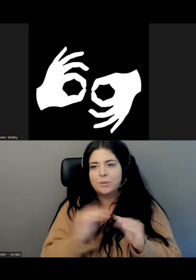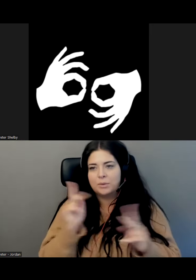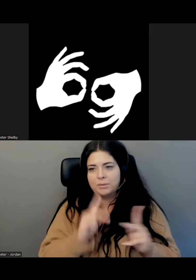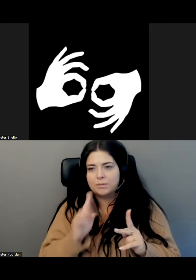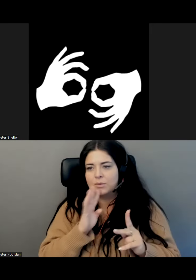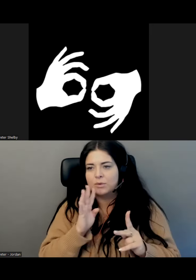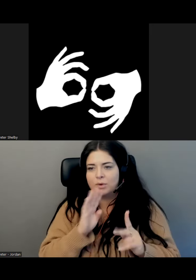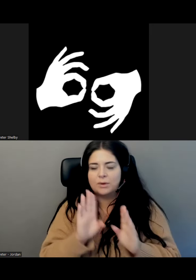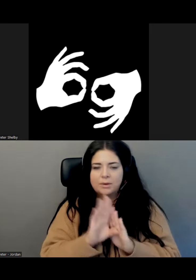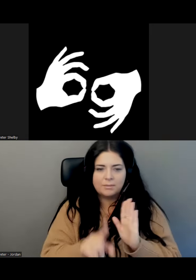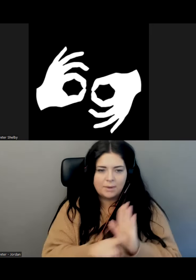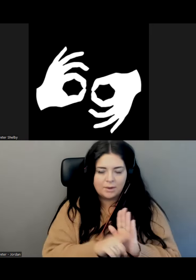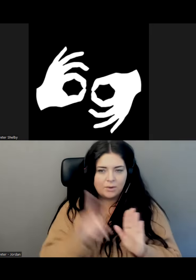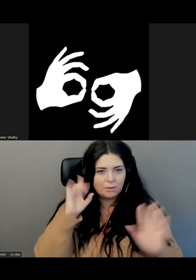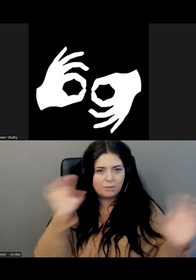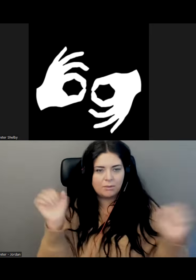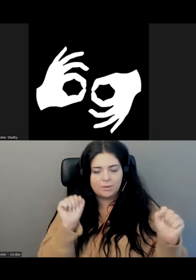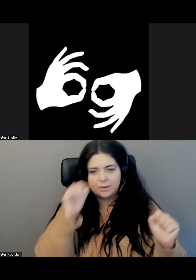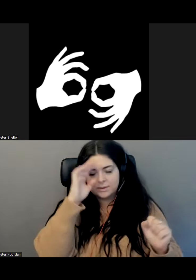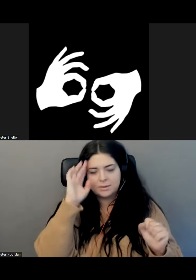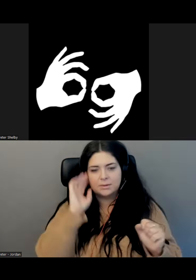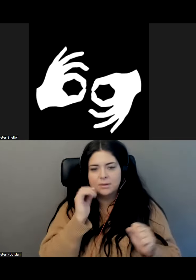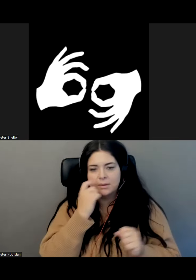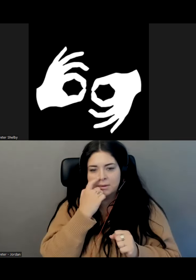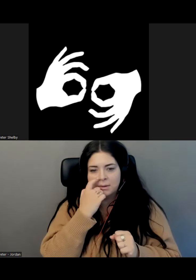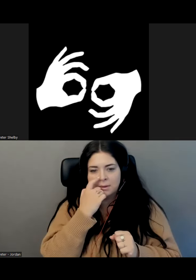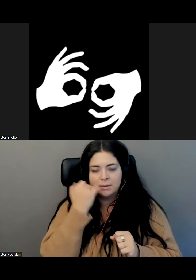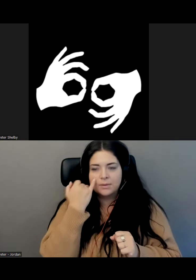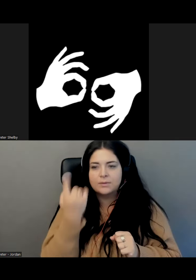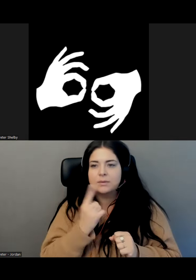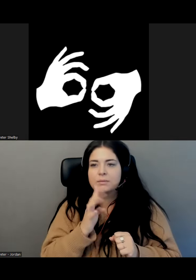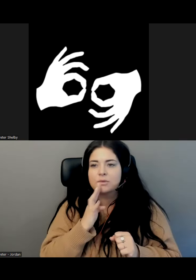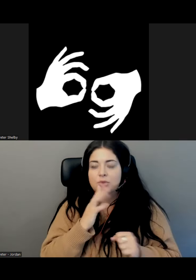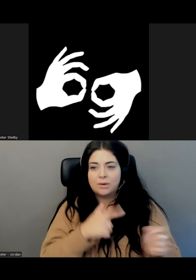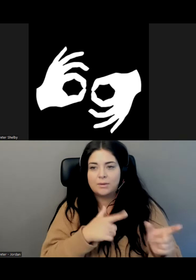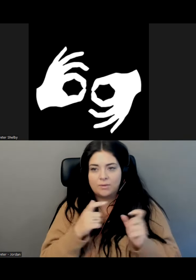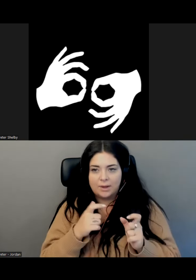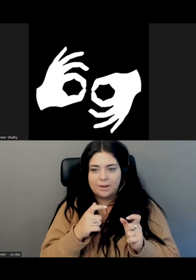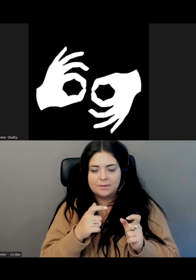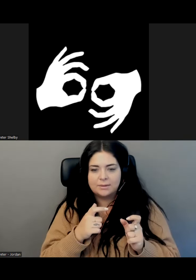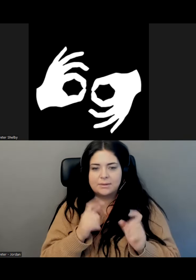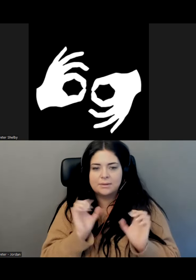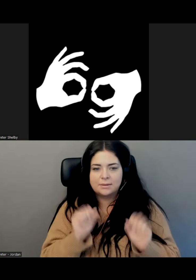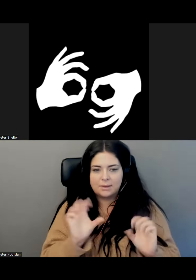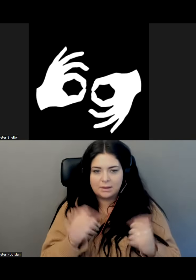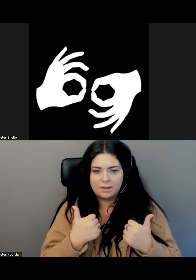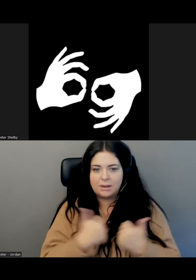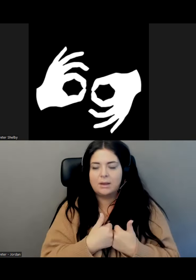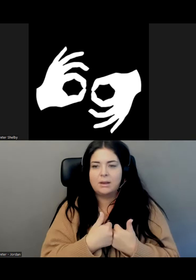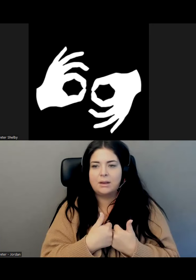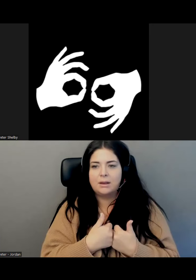other background noise, if someone is speaking quickly. Those types of challenging listening